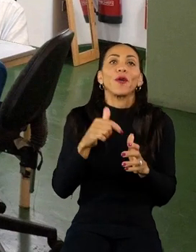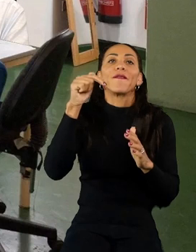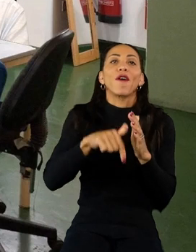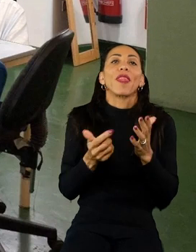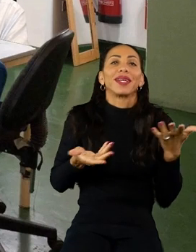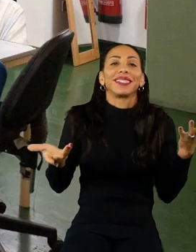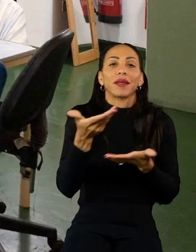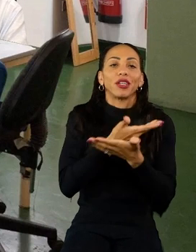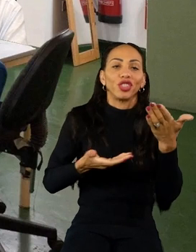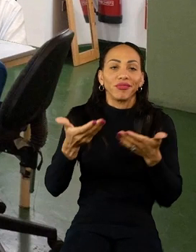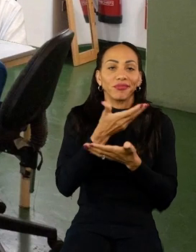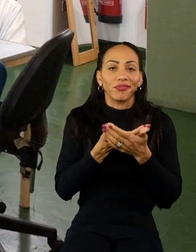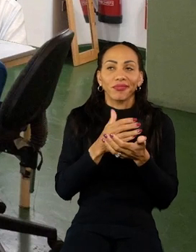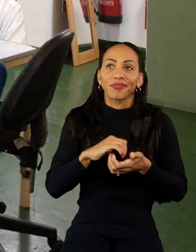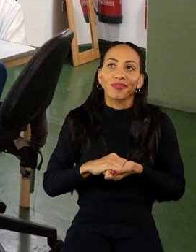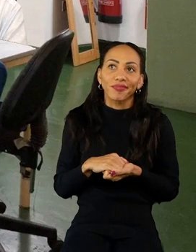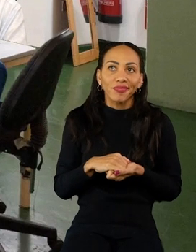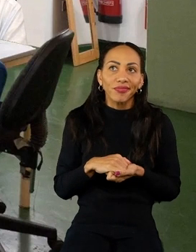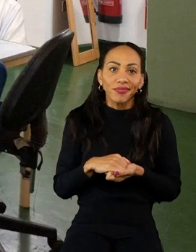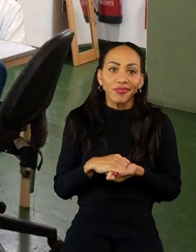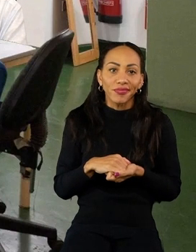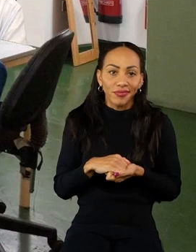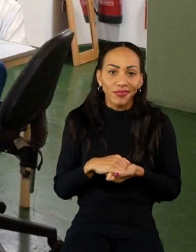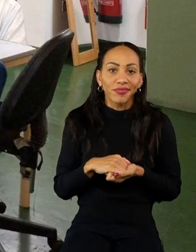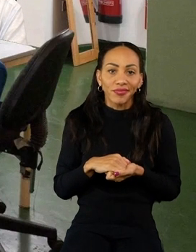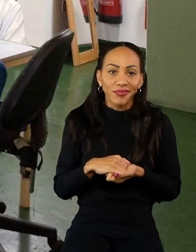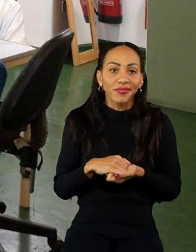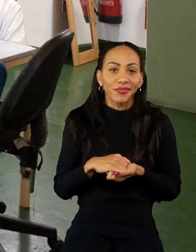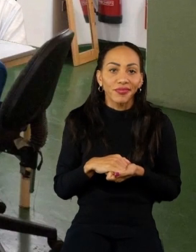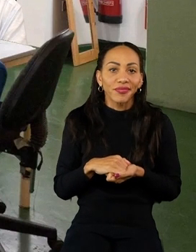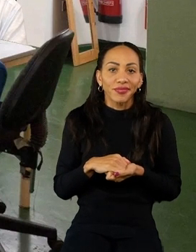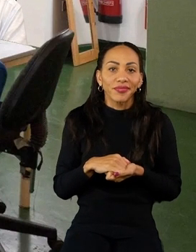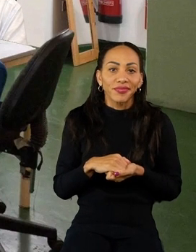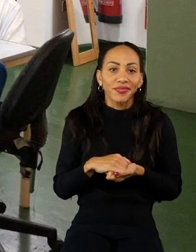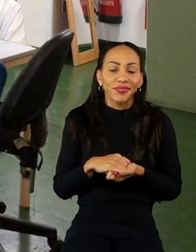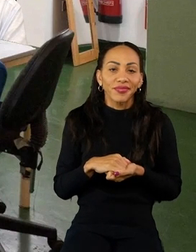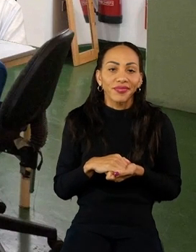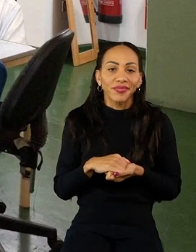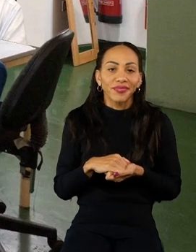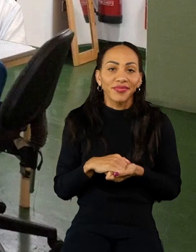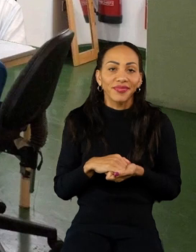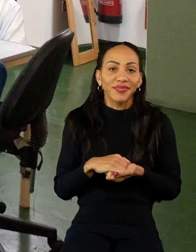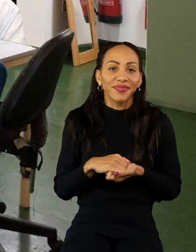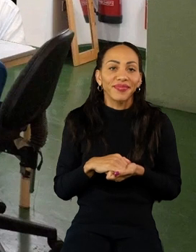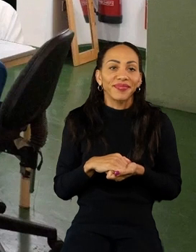then brings us back to our further discussion.